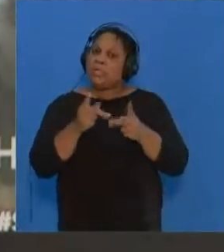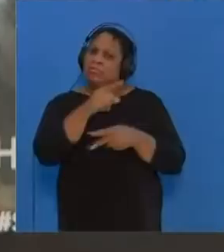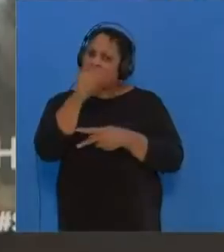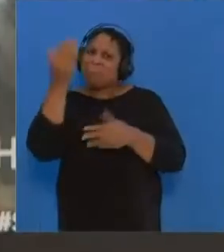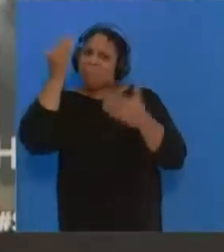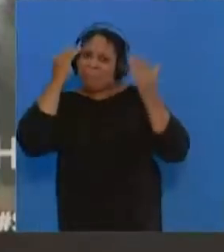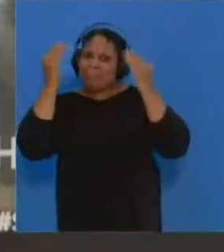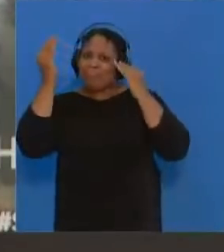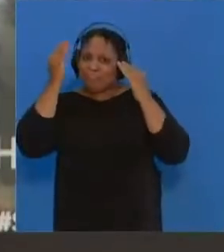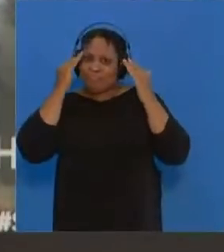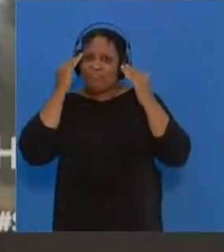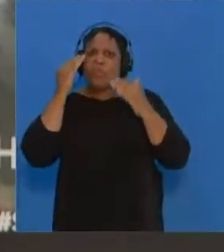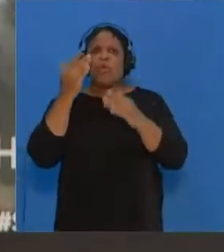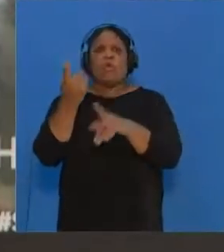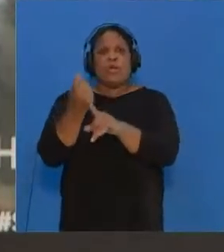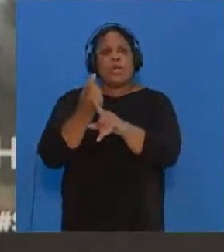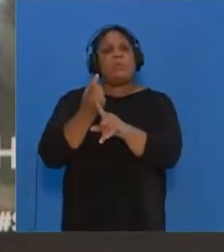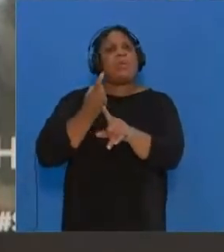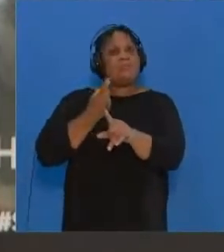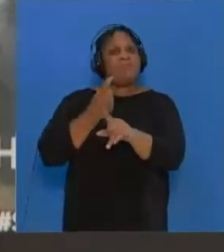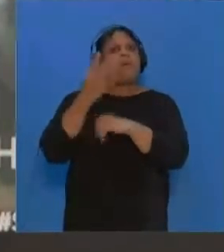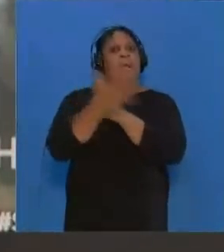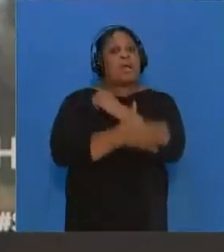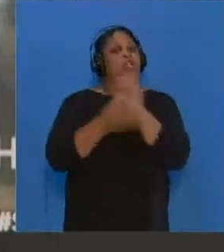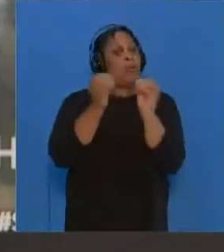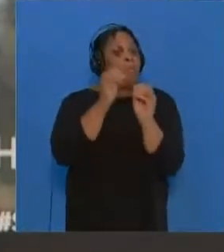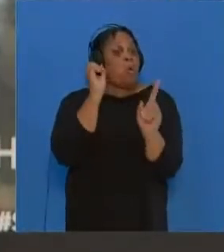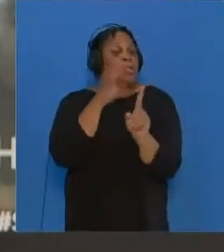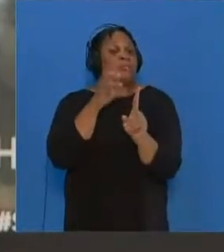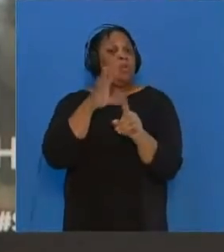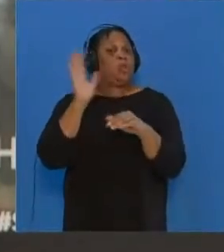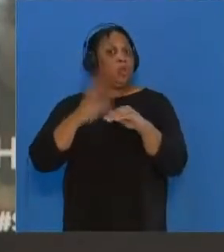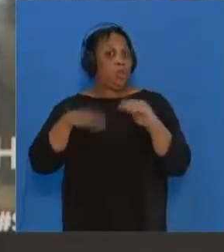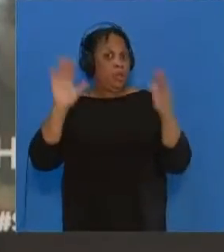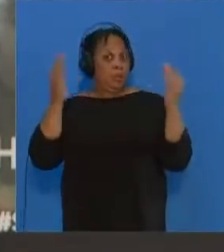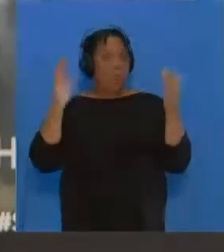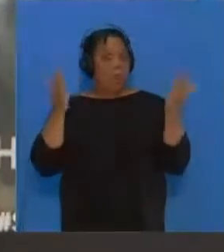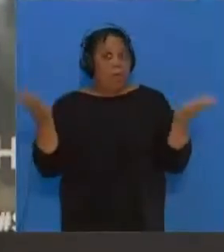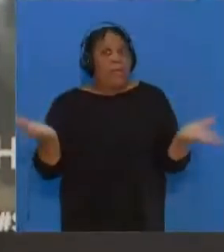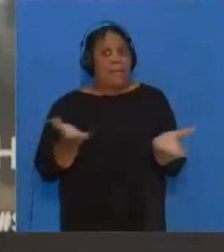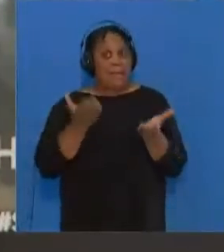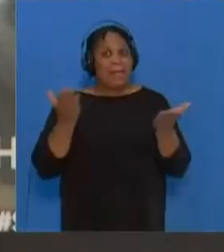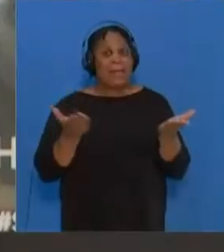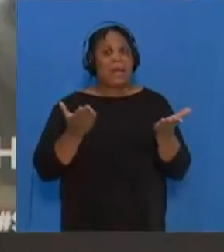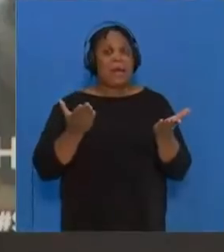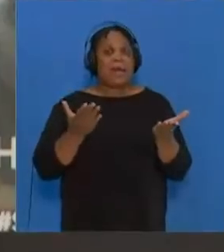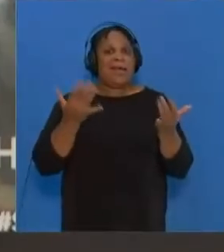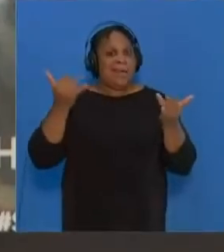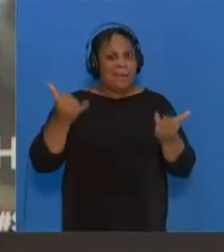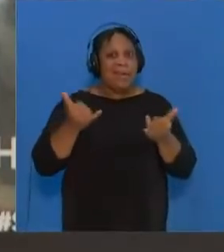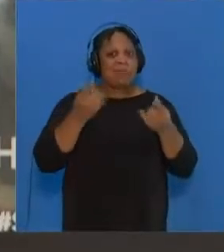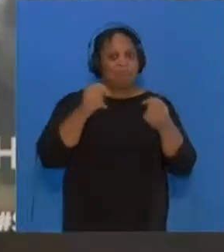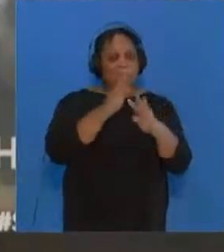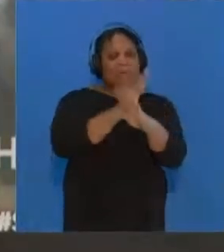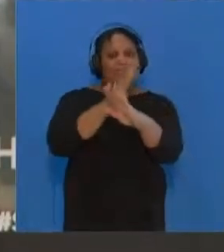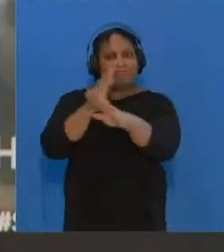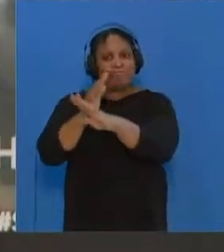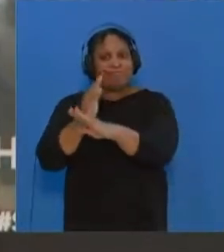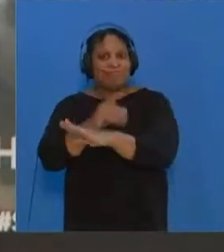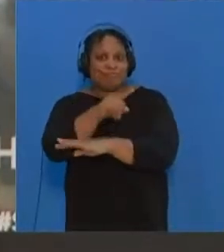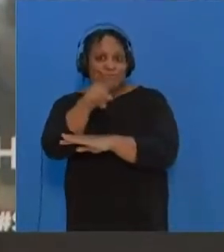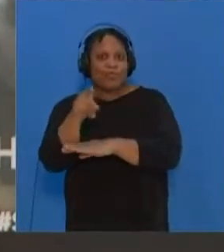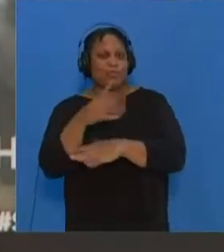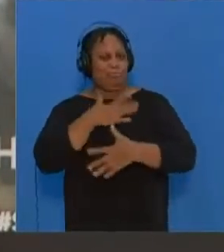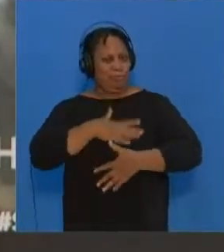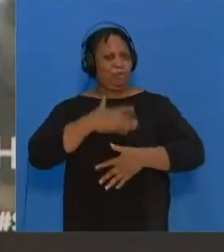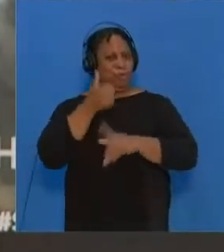that where you're coming from a country where there is more exposure than they are here, that the country is looking out for your safety so you can enjoy